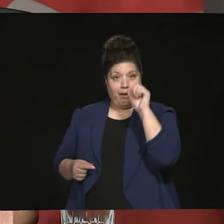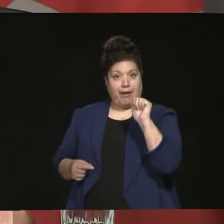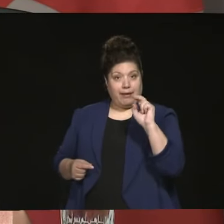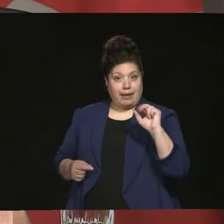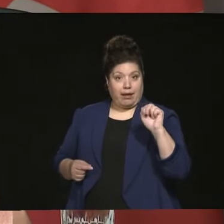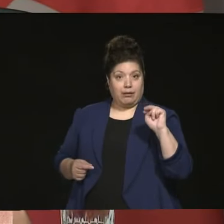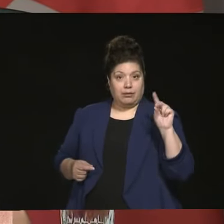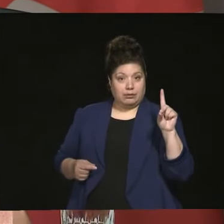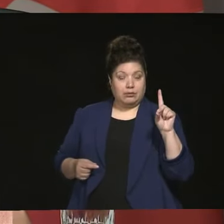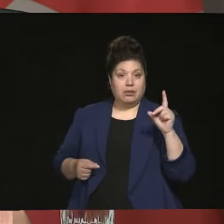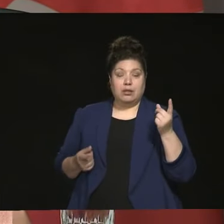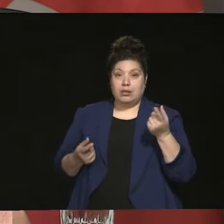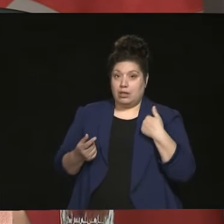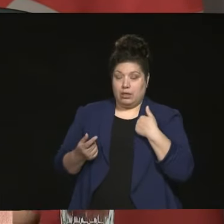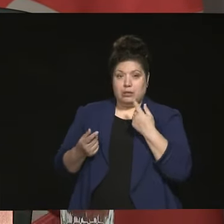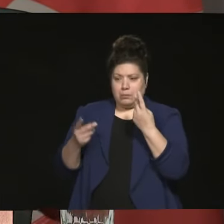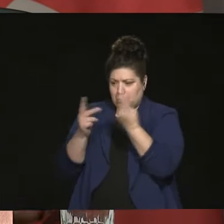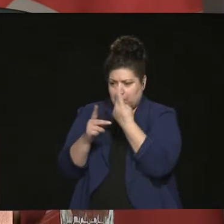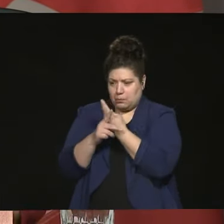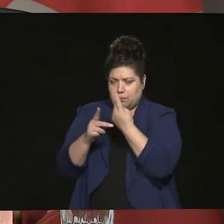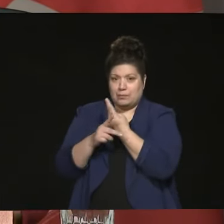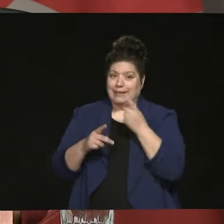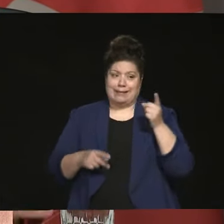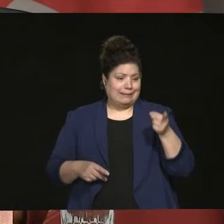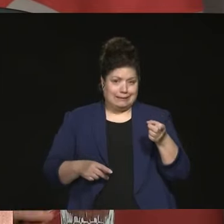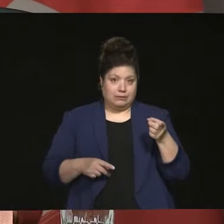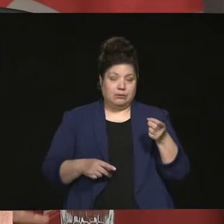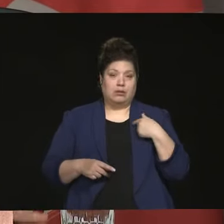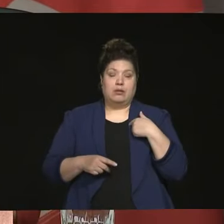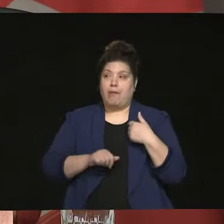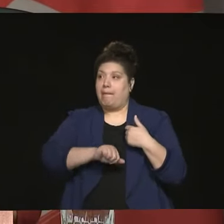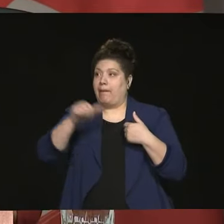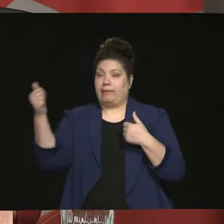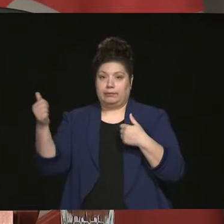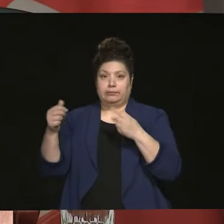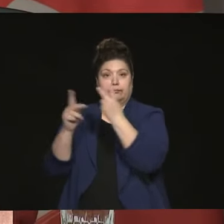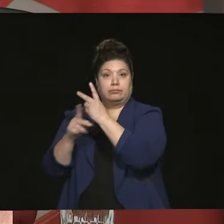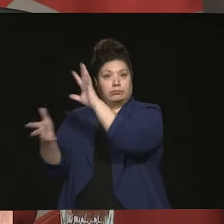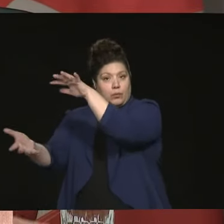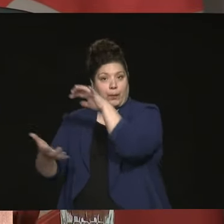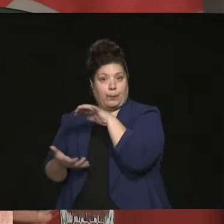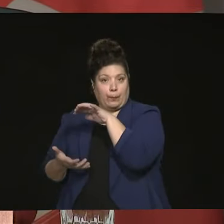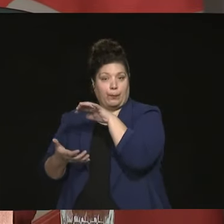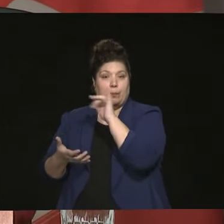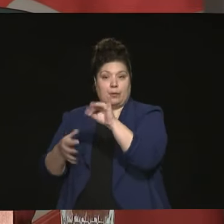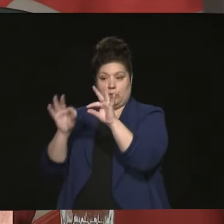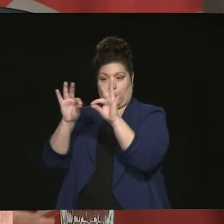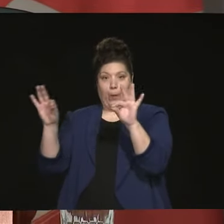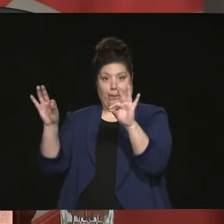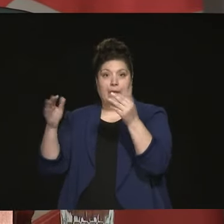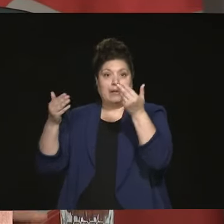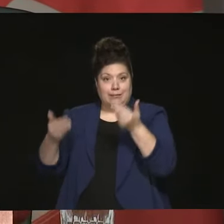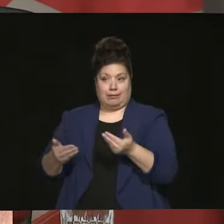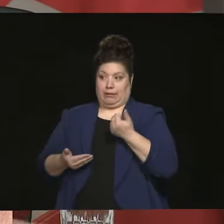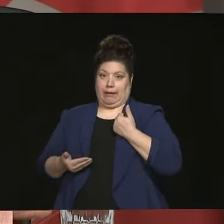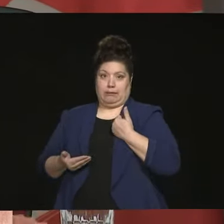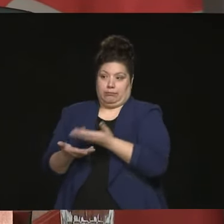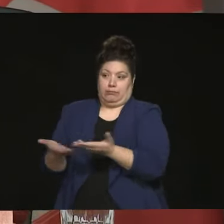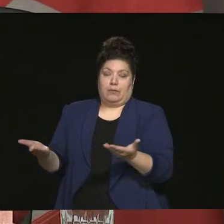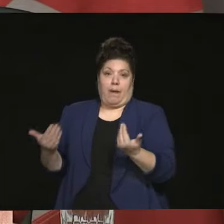des sources of qui swabs sont maintenant that are au now Canada. in Ils sont Canada. déjà arrivés. They have already Et je